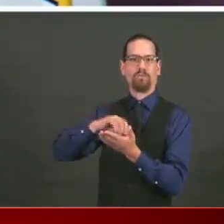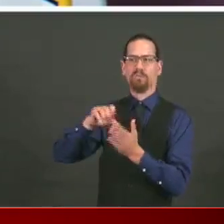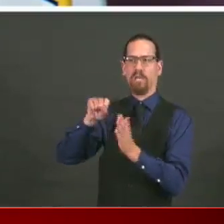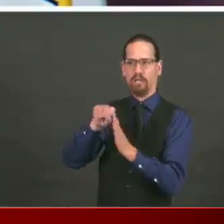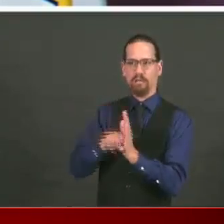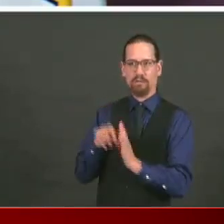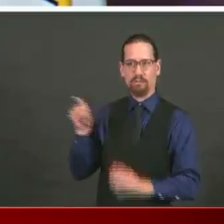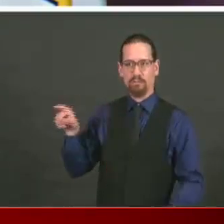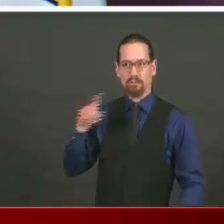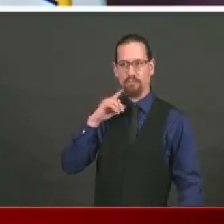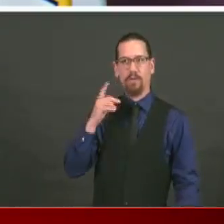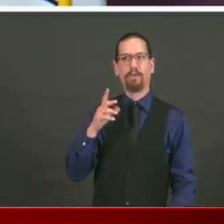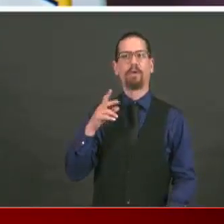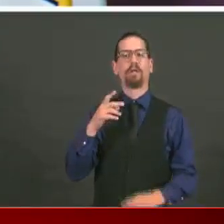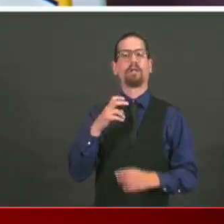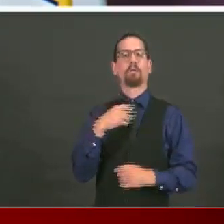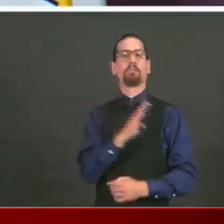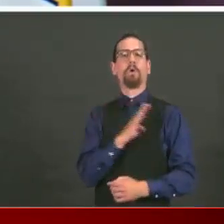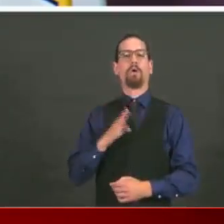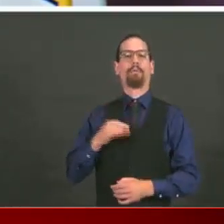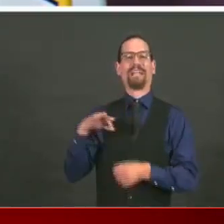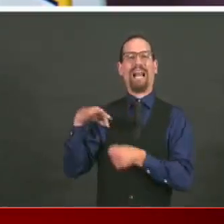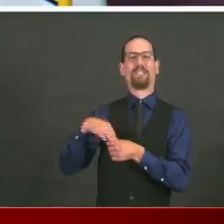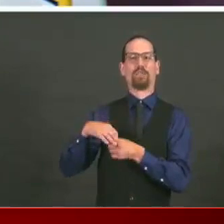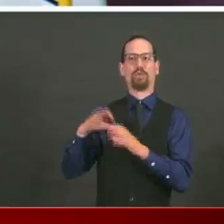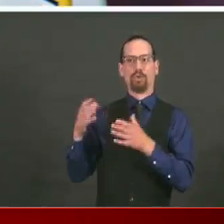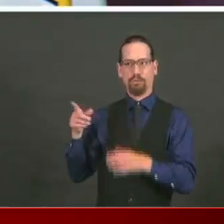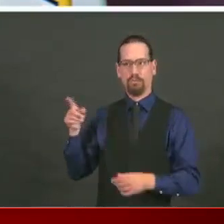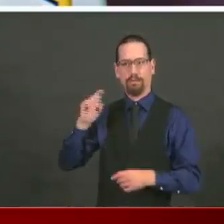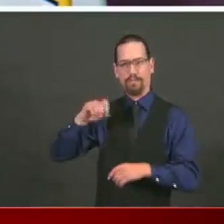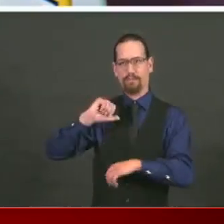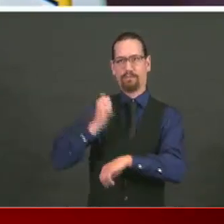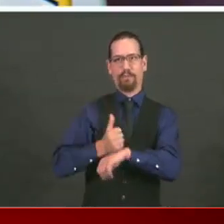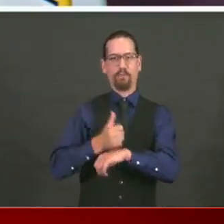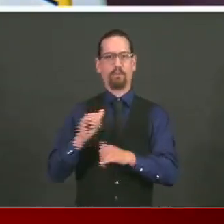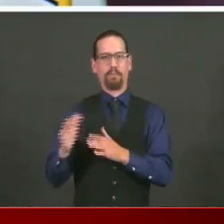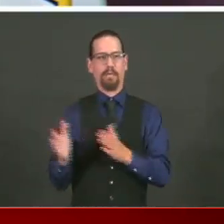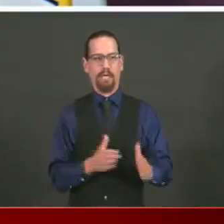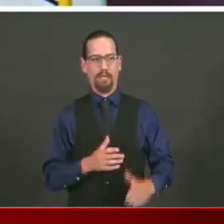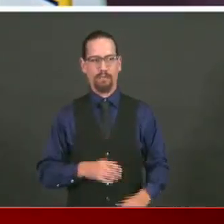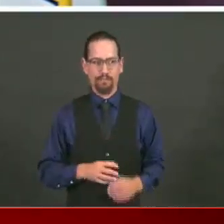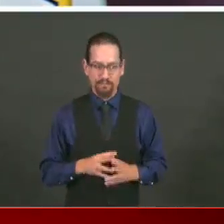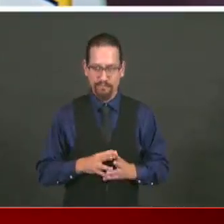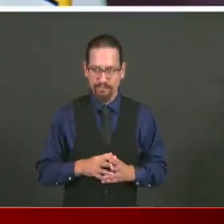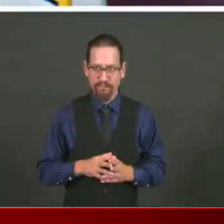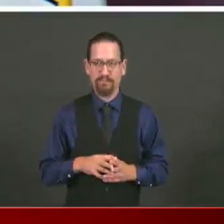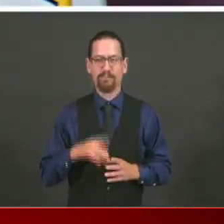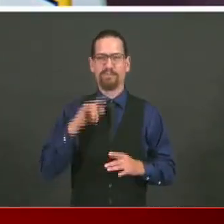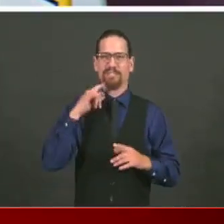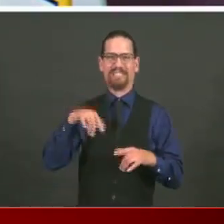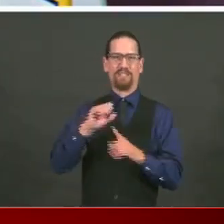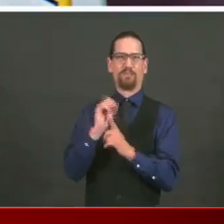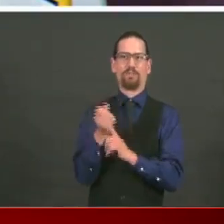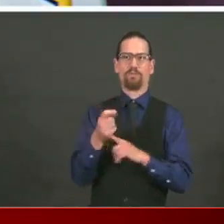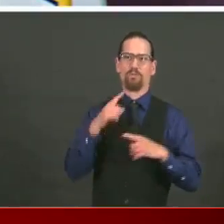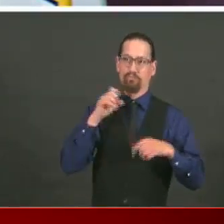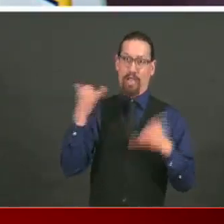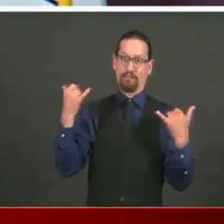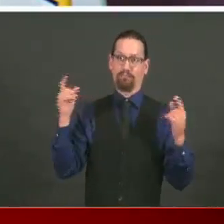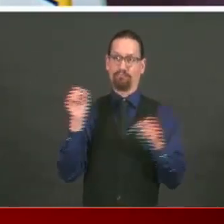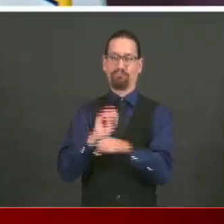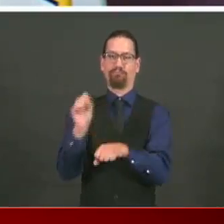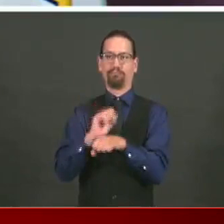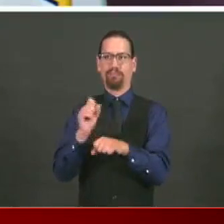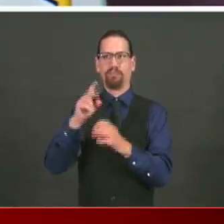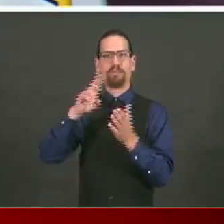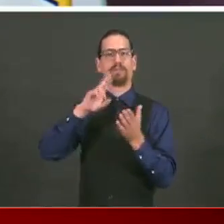Elections, I have said to them, you guys need a plan in place to deal with this. and they're working on it. I know the Secretary of State has